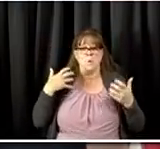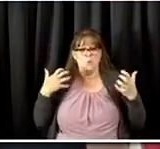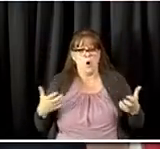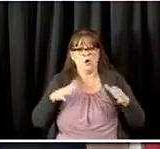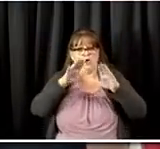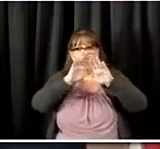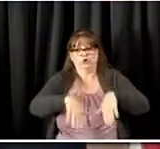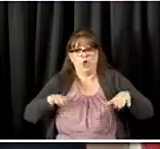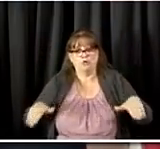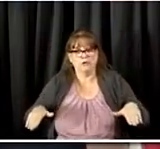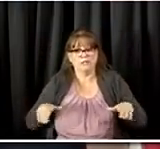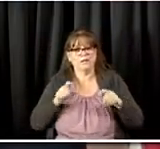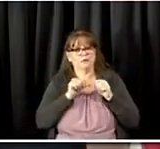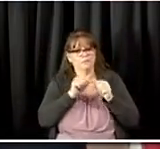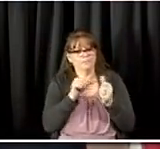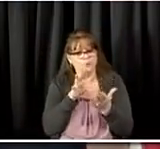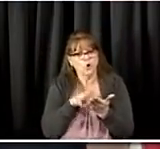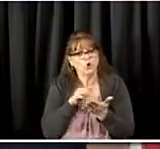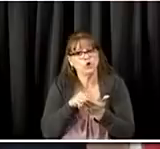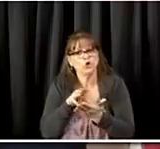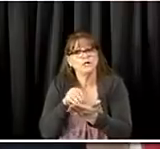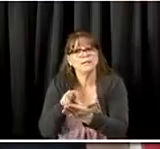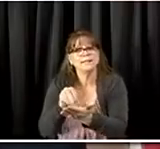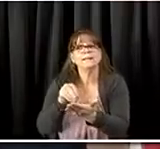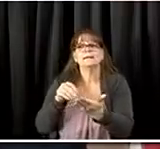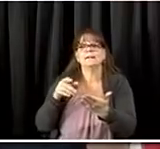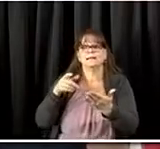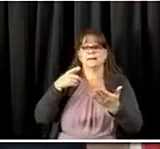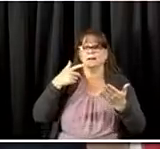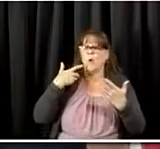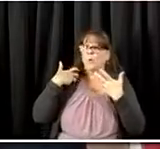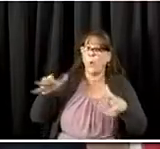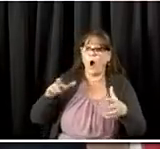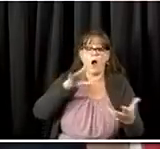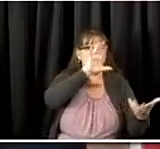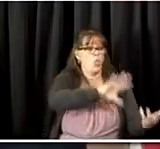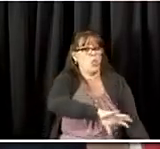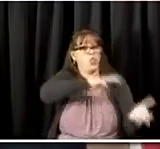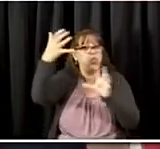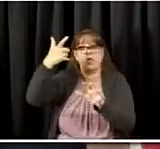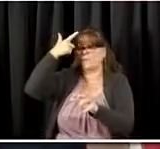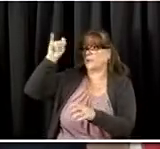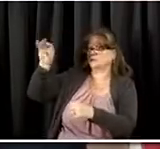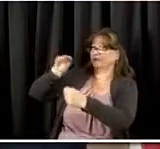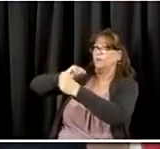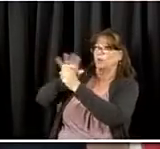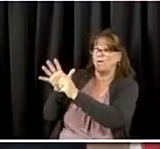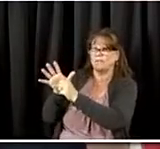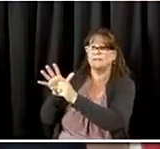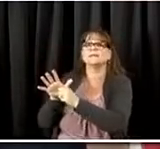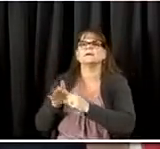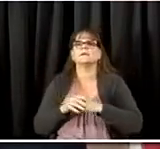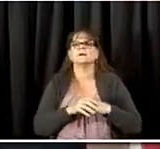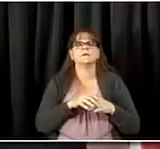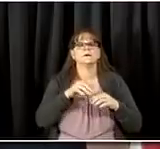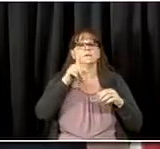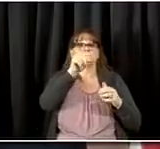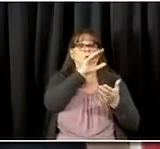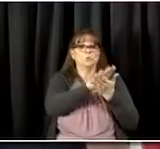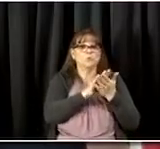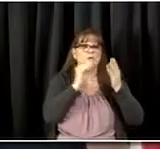this pandemic. And my administration will work very closely with the Department of Education, school districts, teachers, and